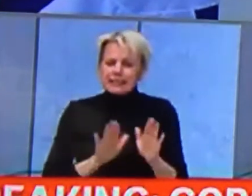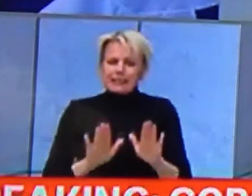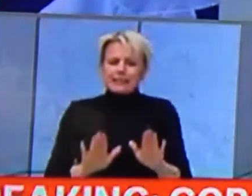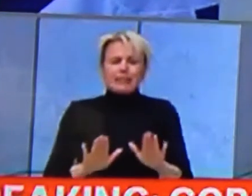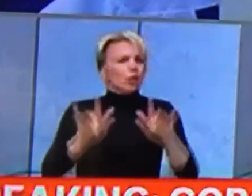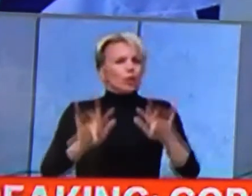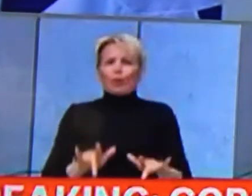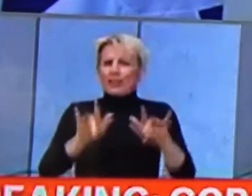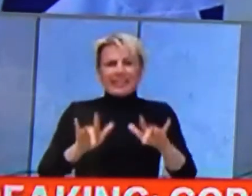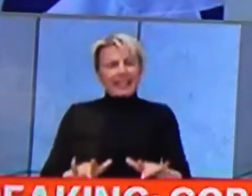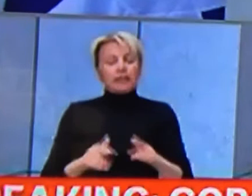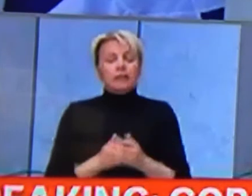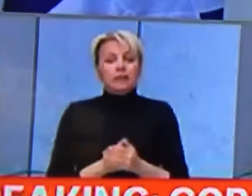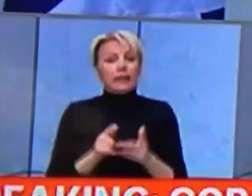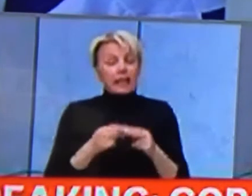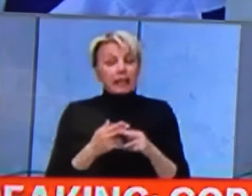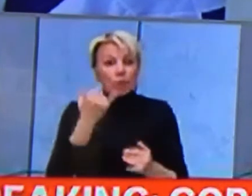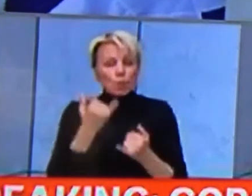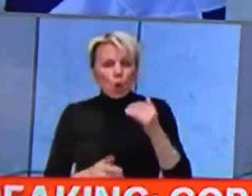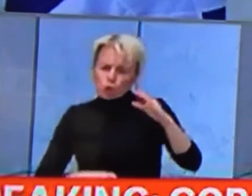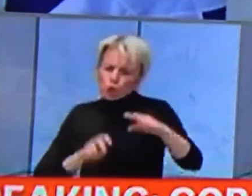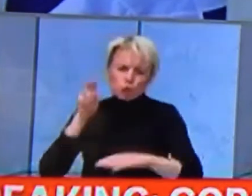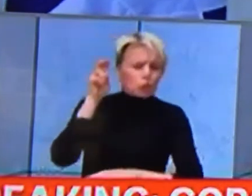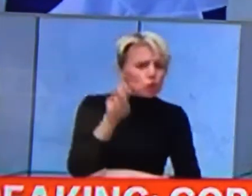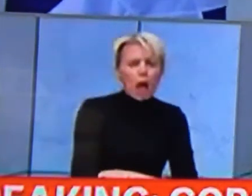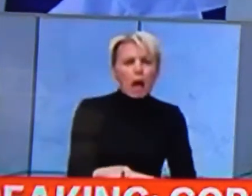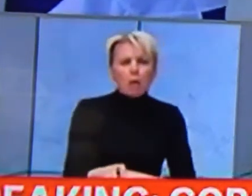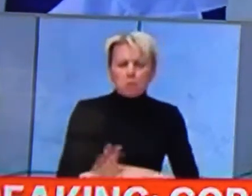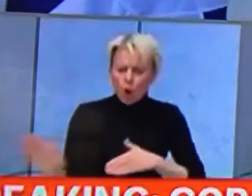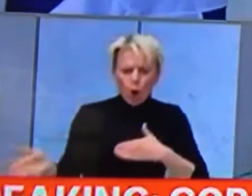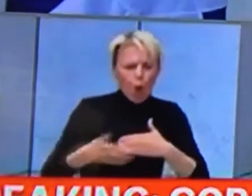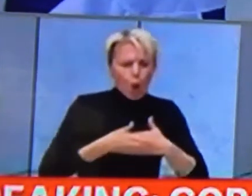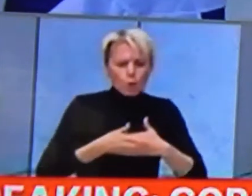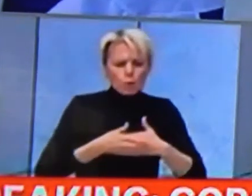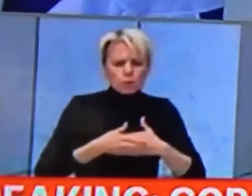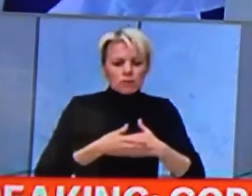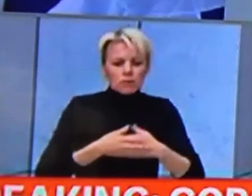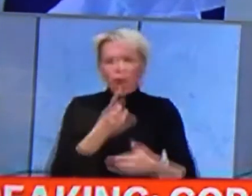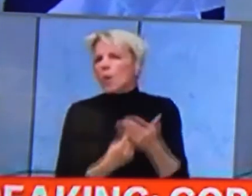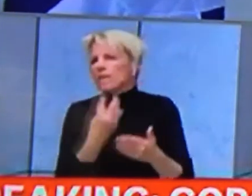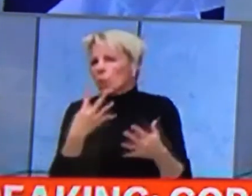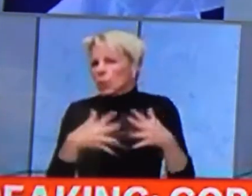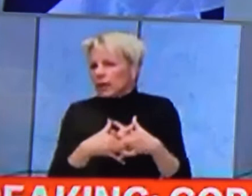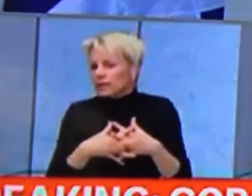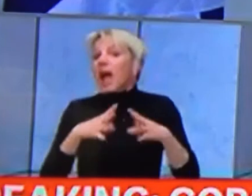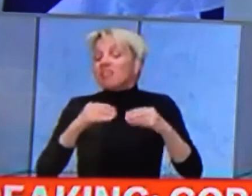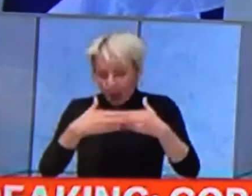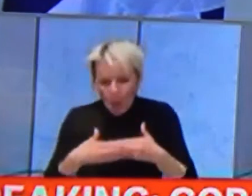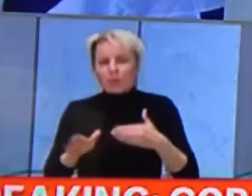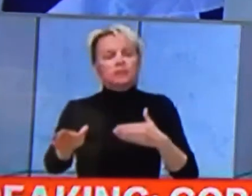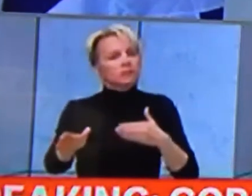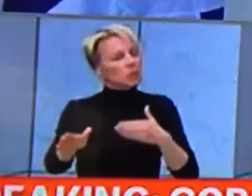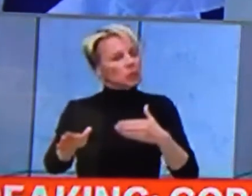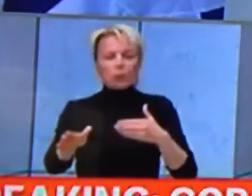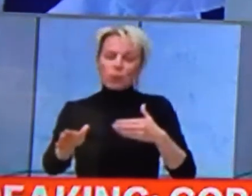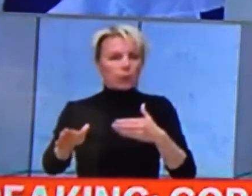further restrictions and say that they might be done for 2 or 4 weeks and reviewed after that time, you better be